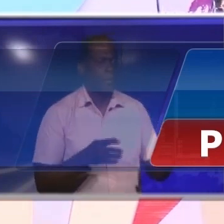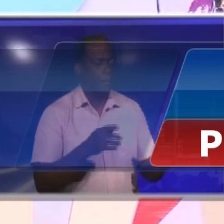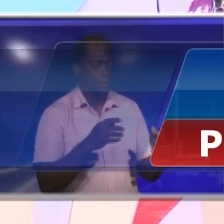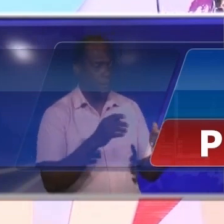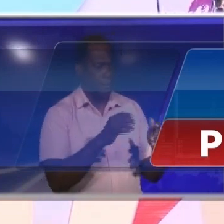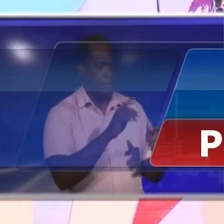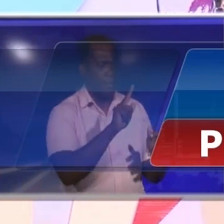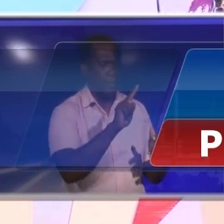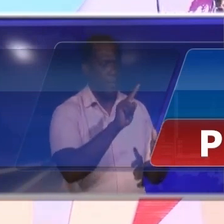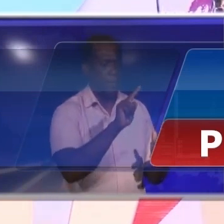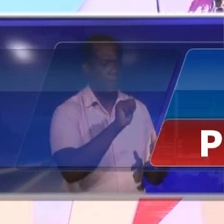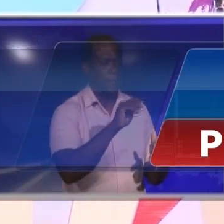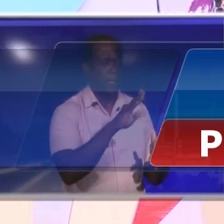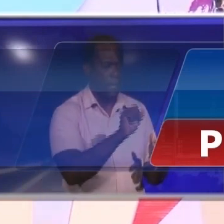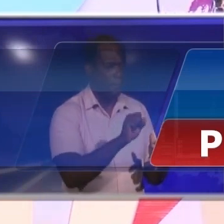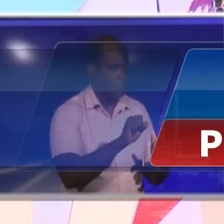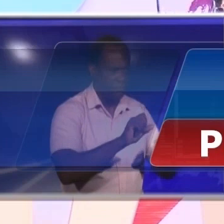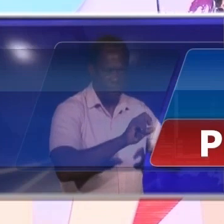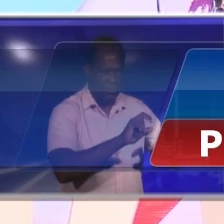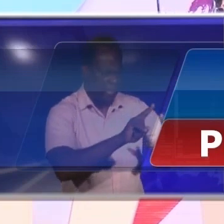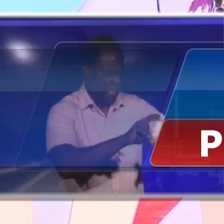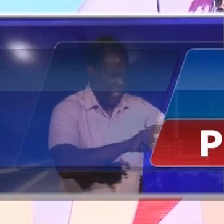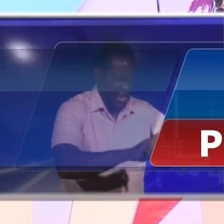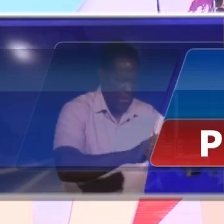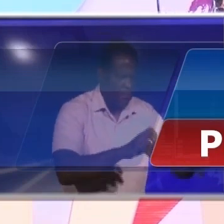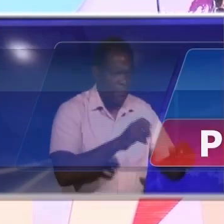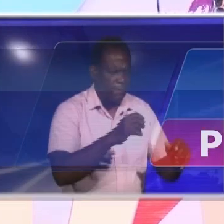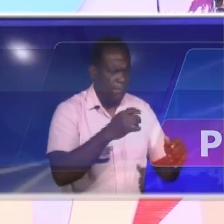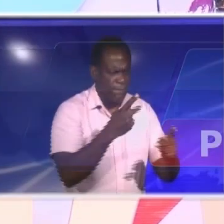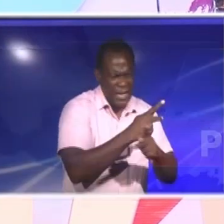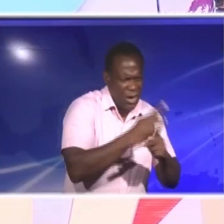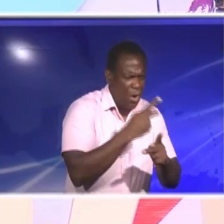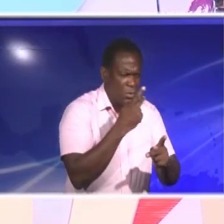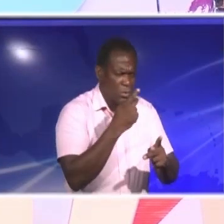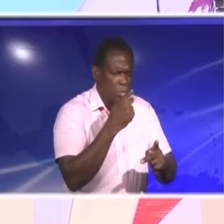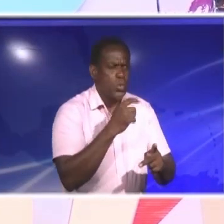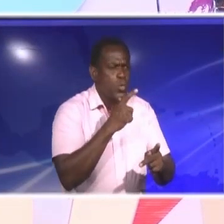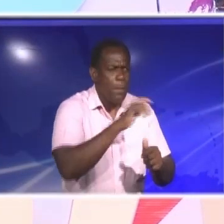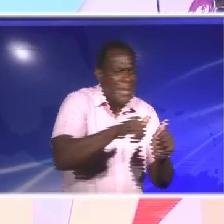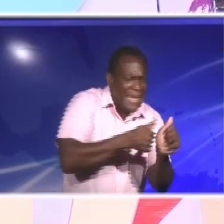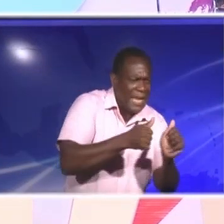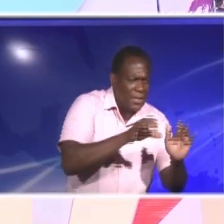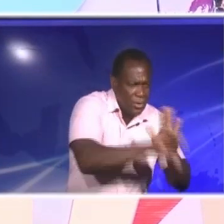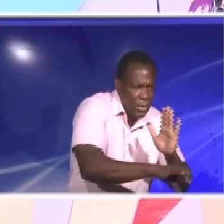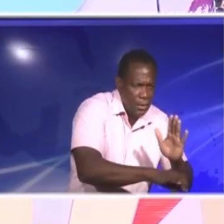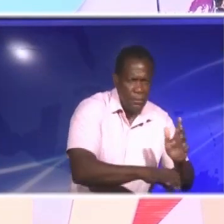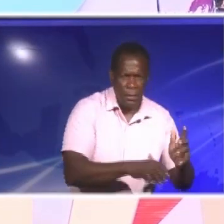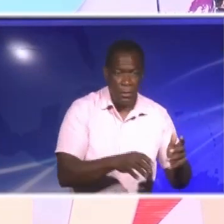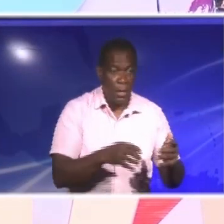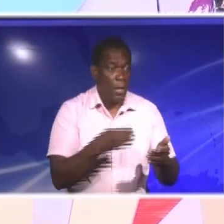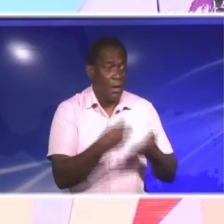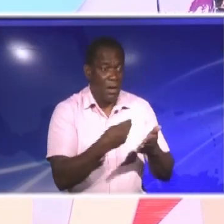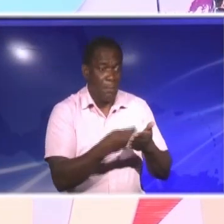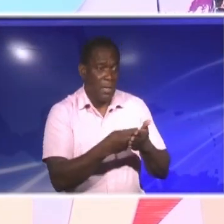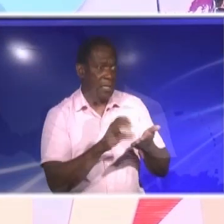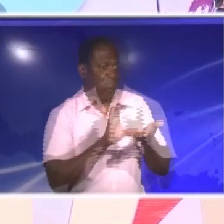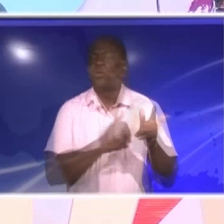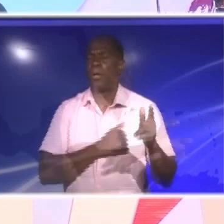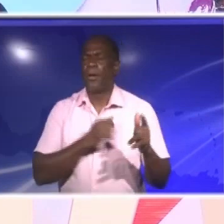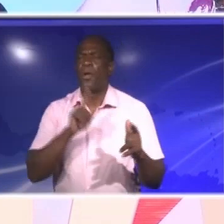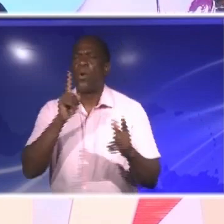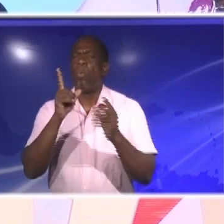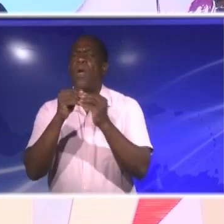Two, why are we not doing and pooling training? Because most police services in this region do not have enough forensic